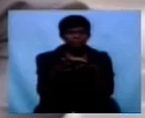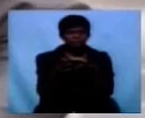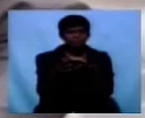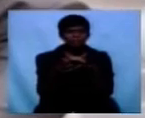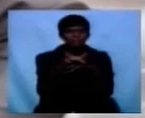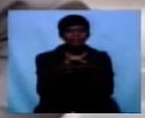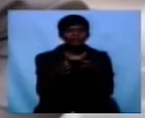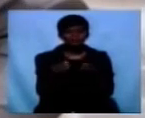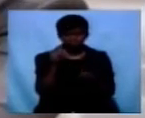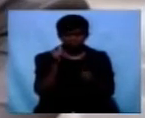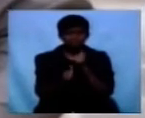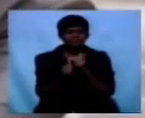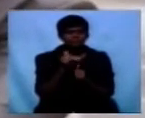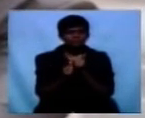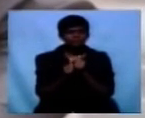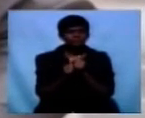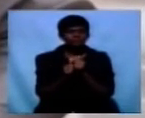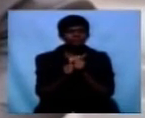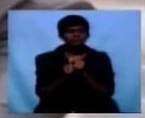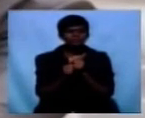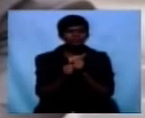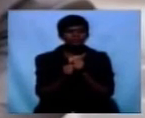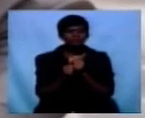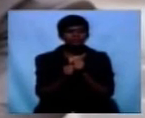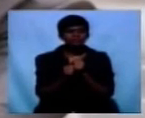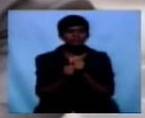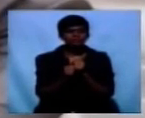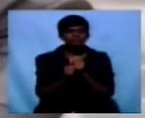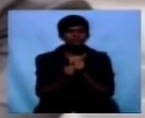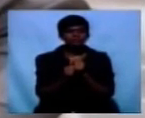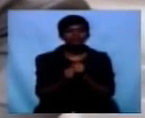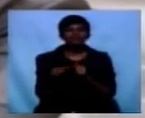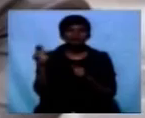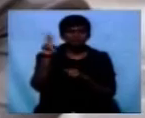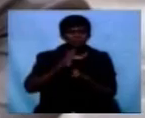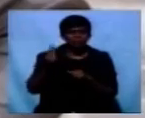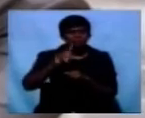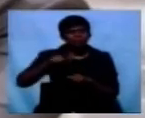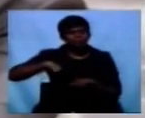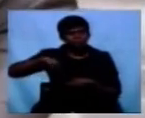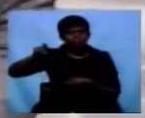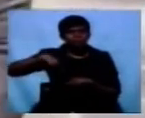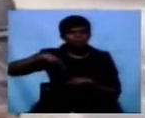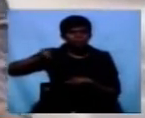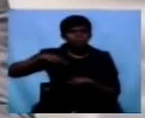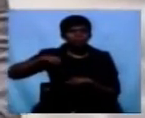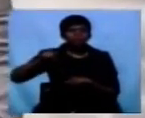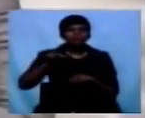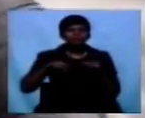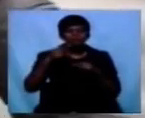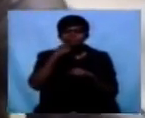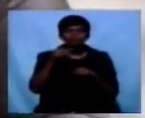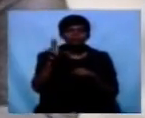for that which is called the frequent user. The frequent user. Those that use the